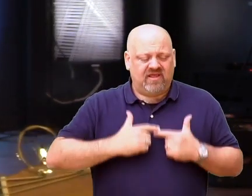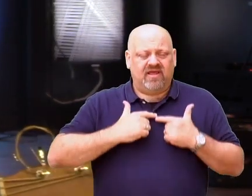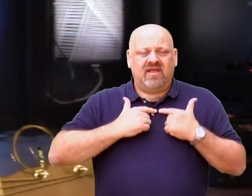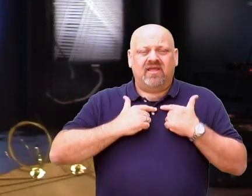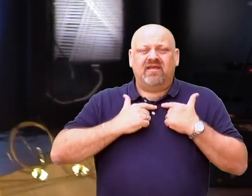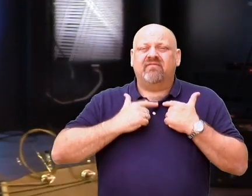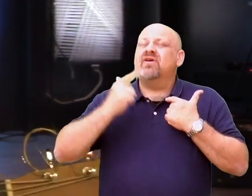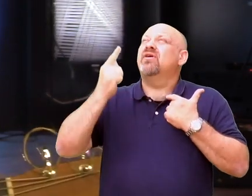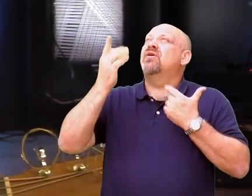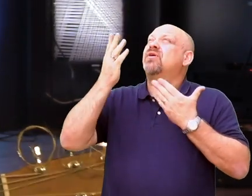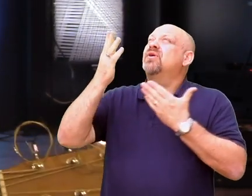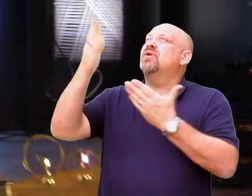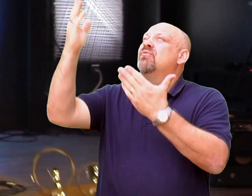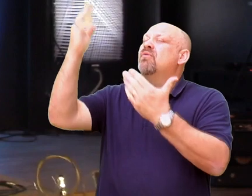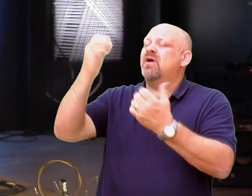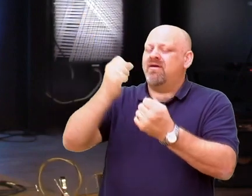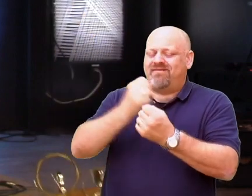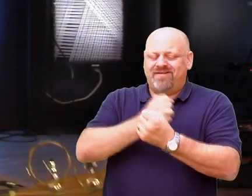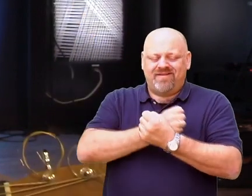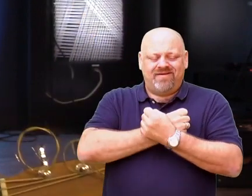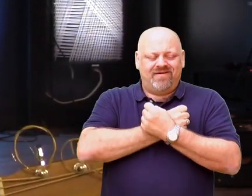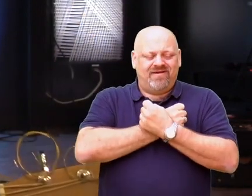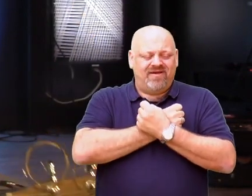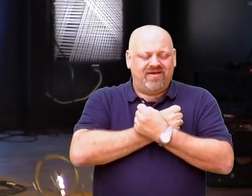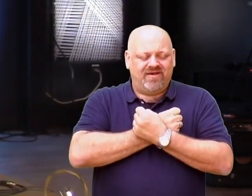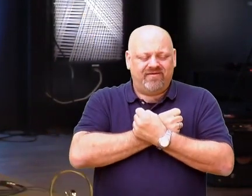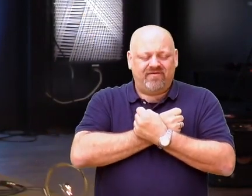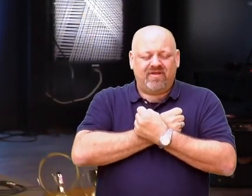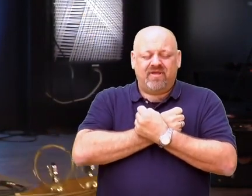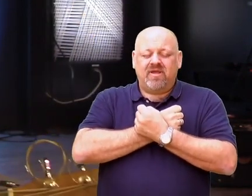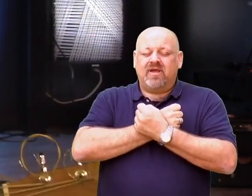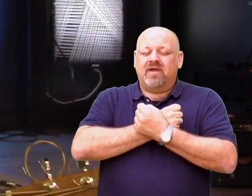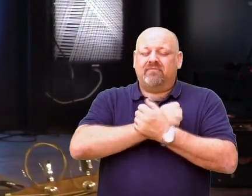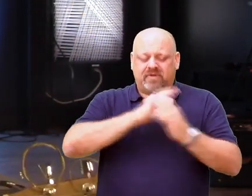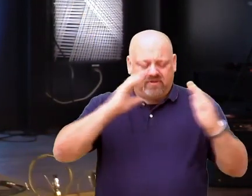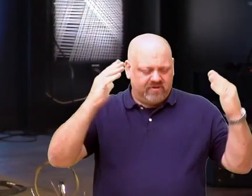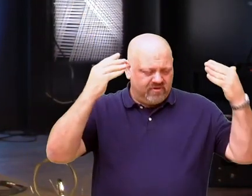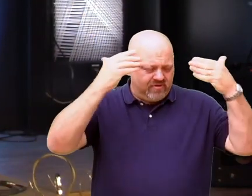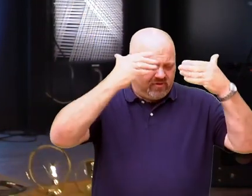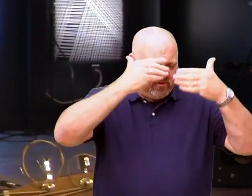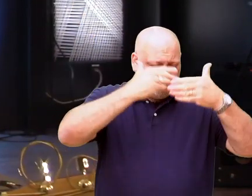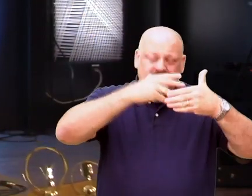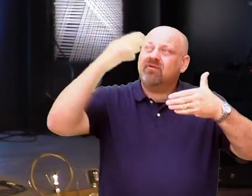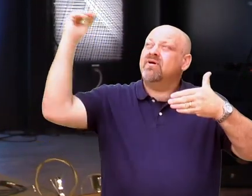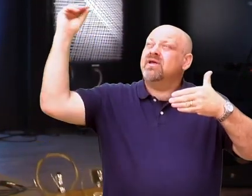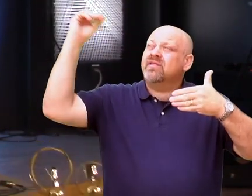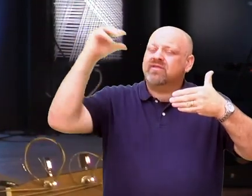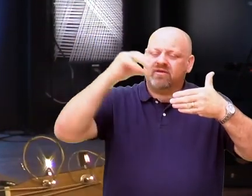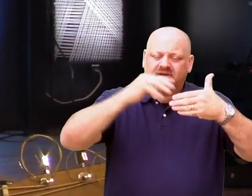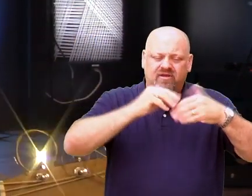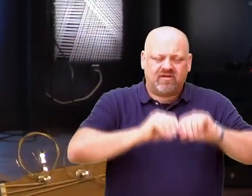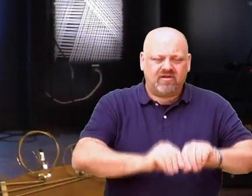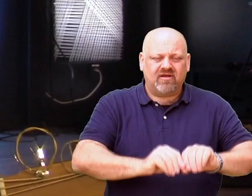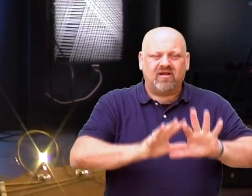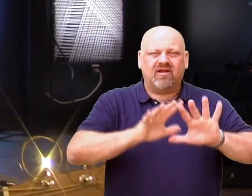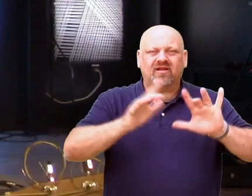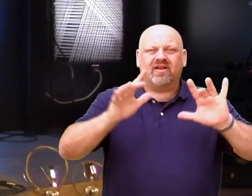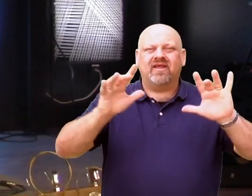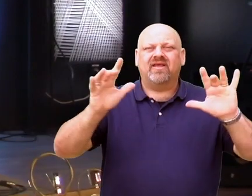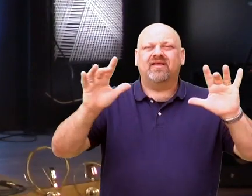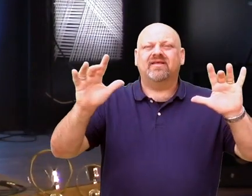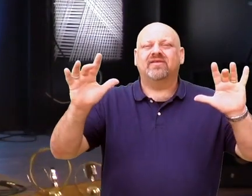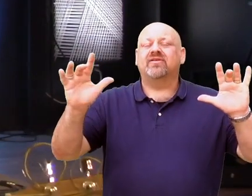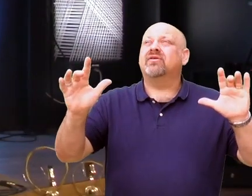Give life, you are love, you bring light to